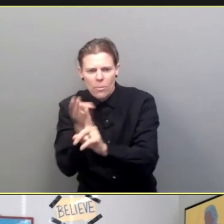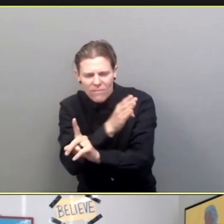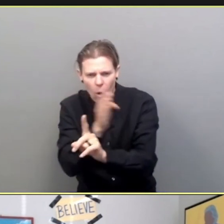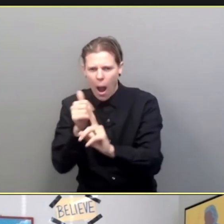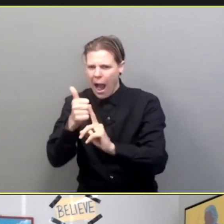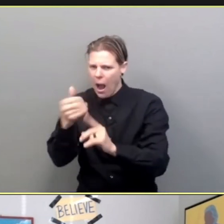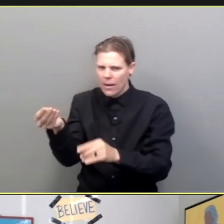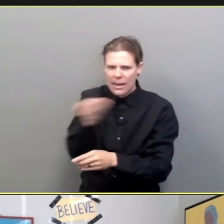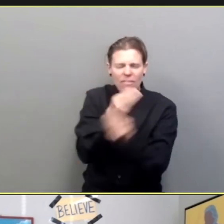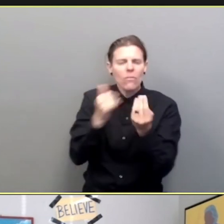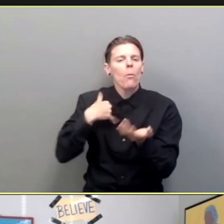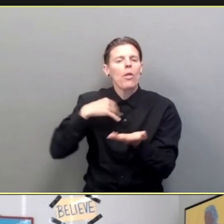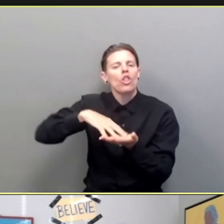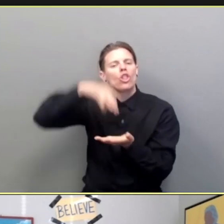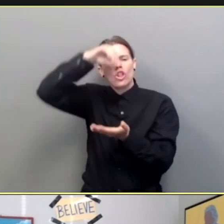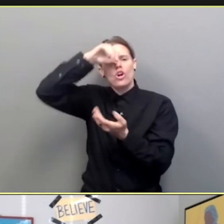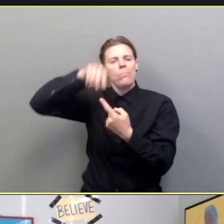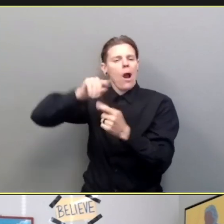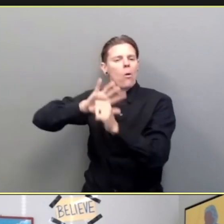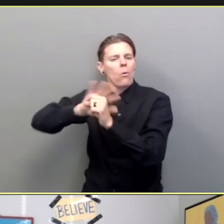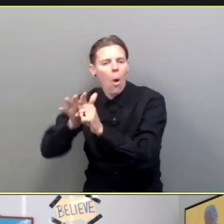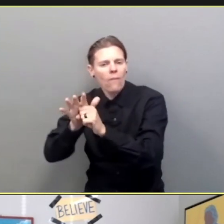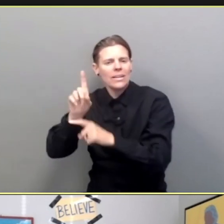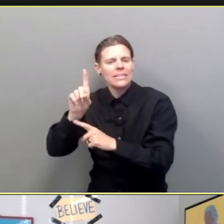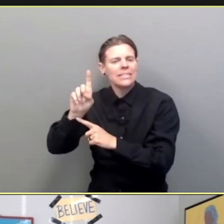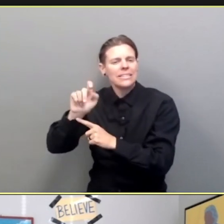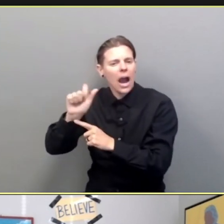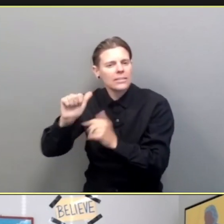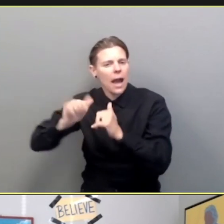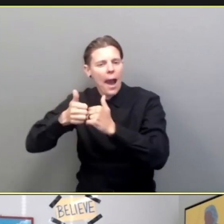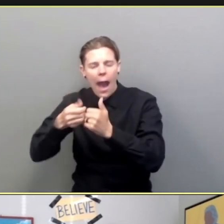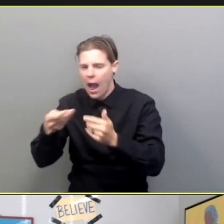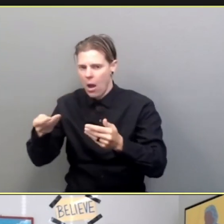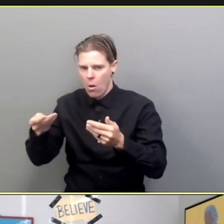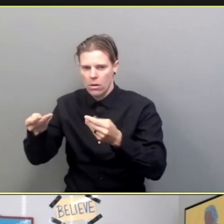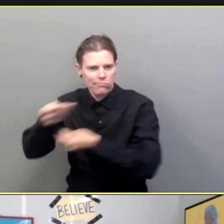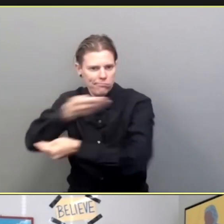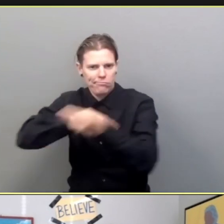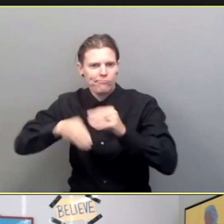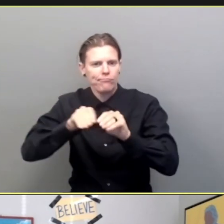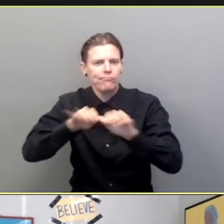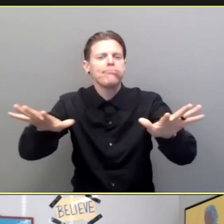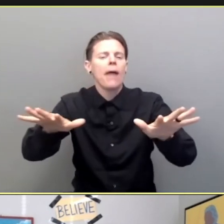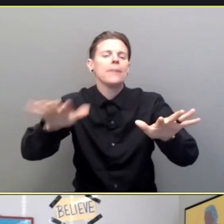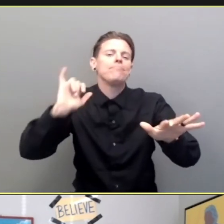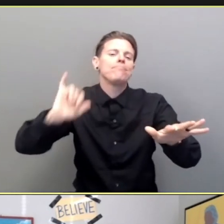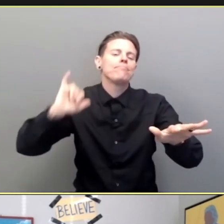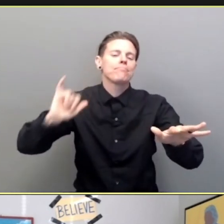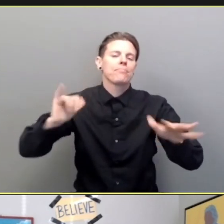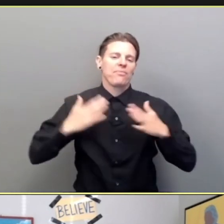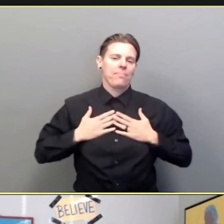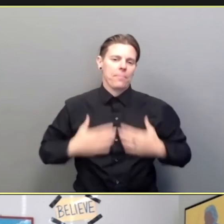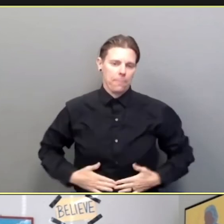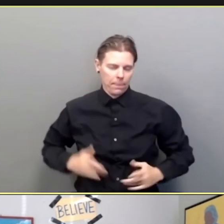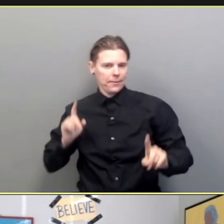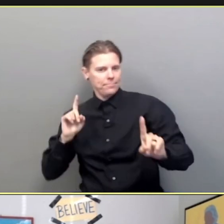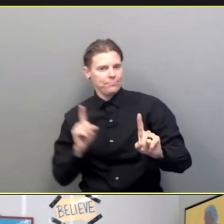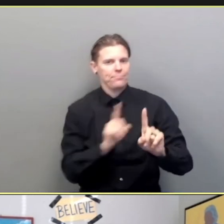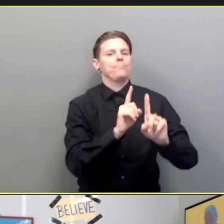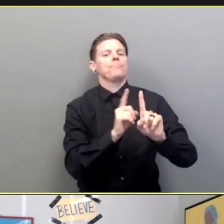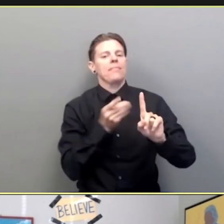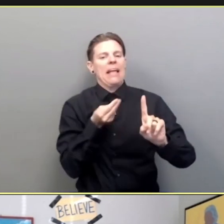transmission events. A transmission event could have occurred there. But over time, the data became